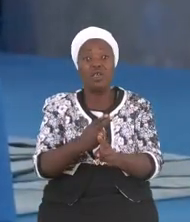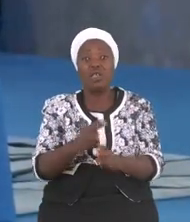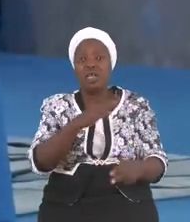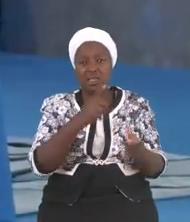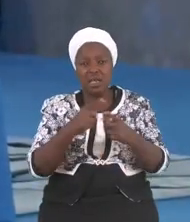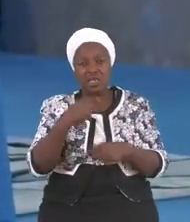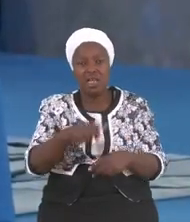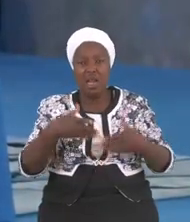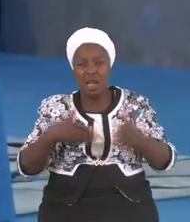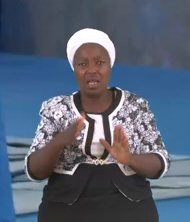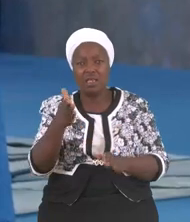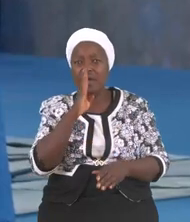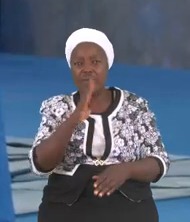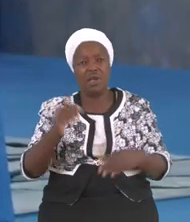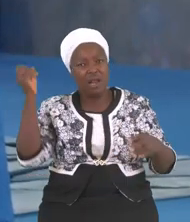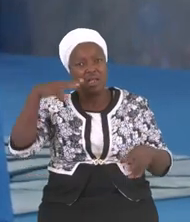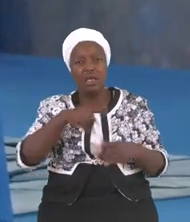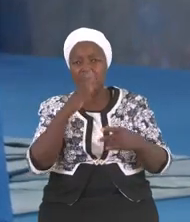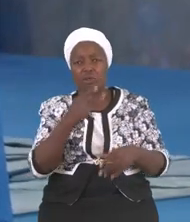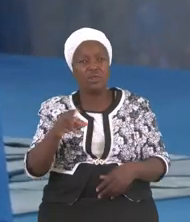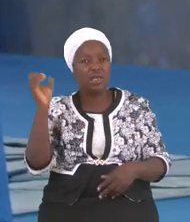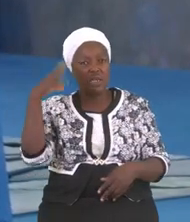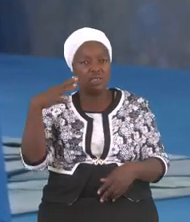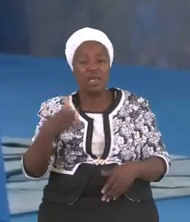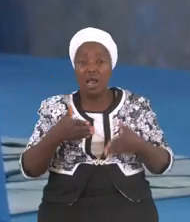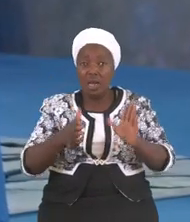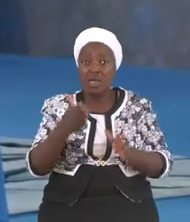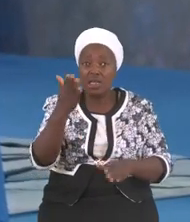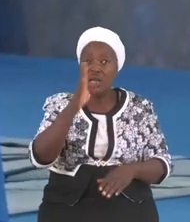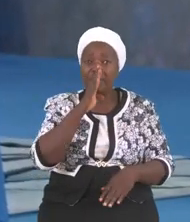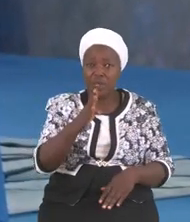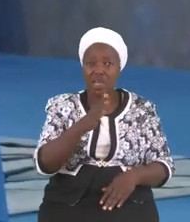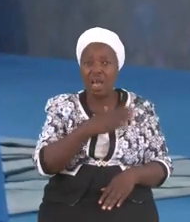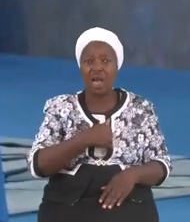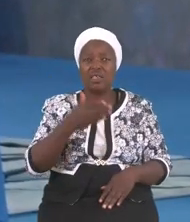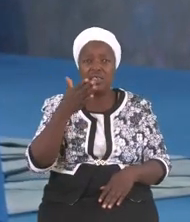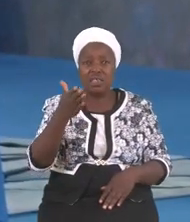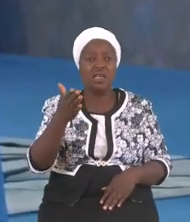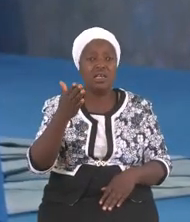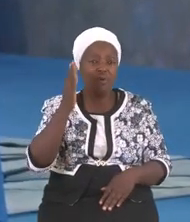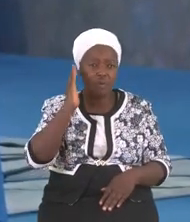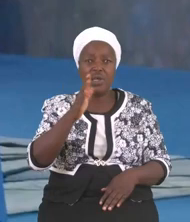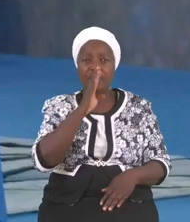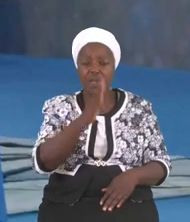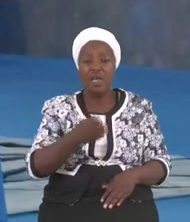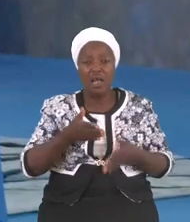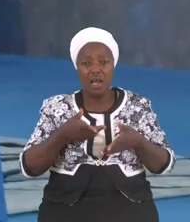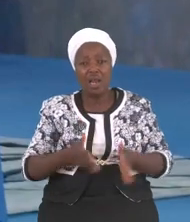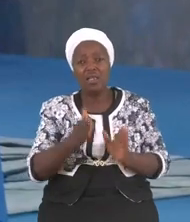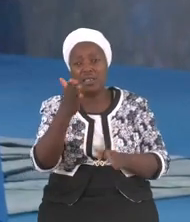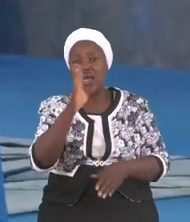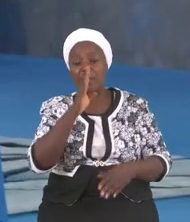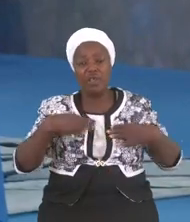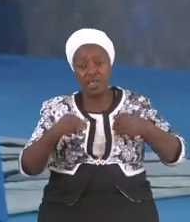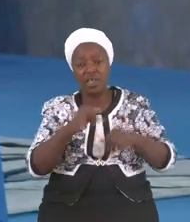be light, and there was light. Let there be, and there will be. Let there be healing, and there will